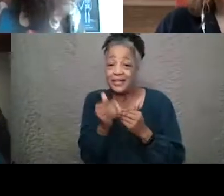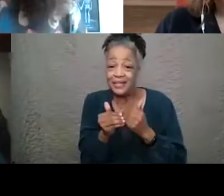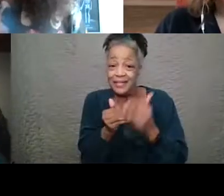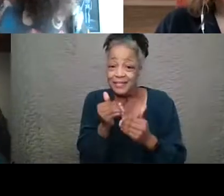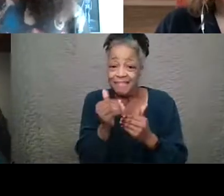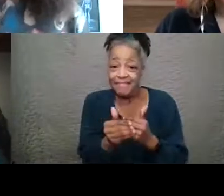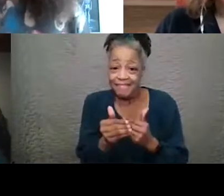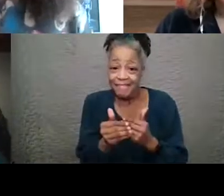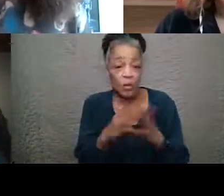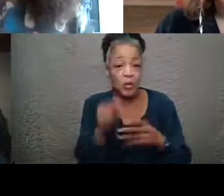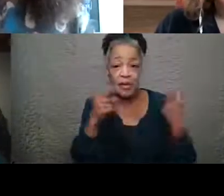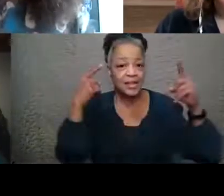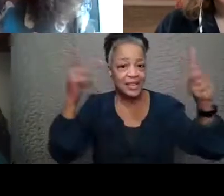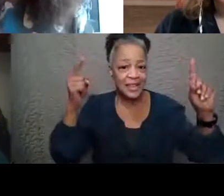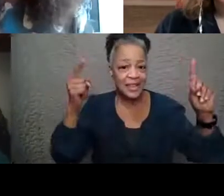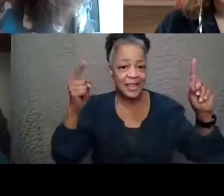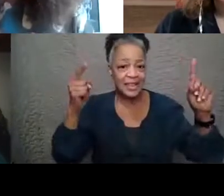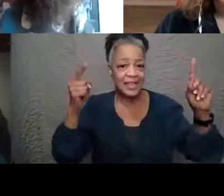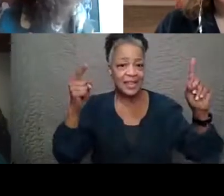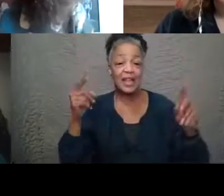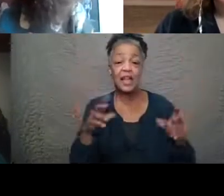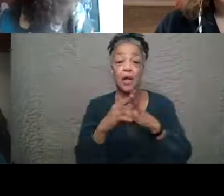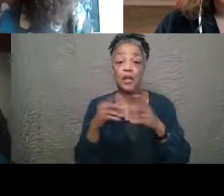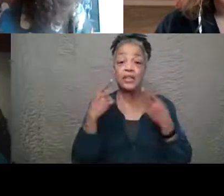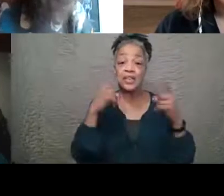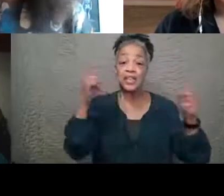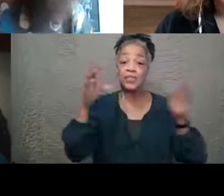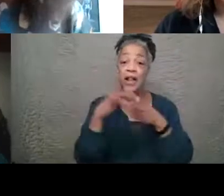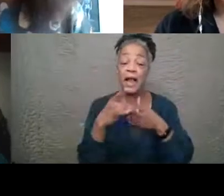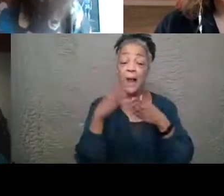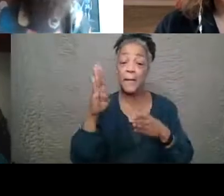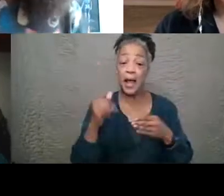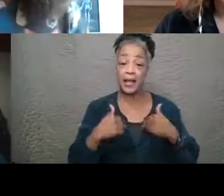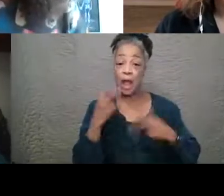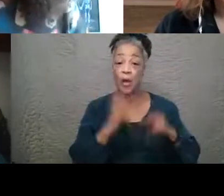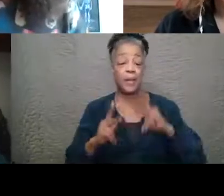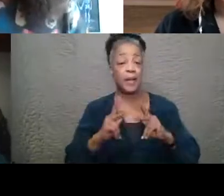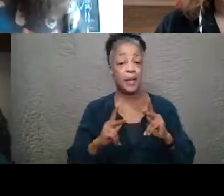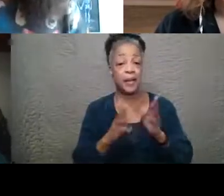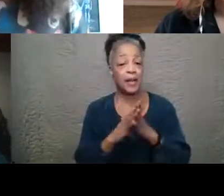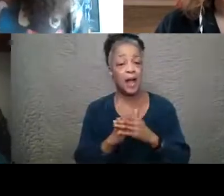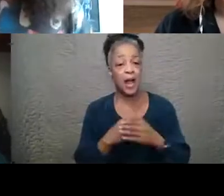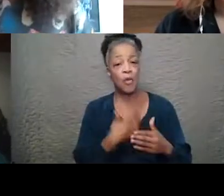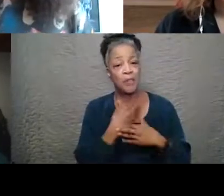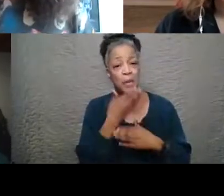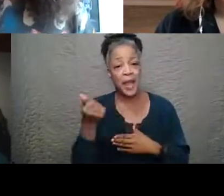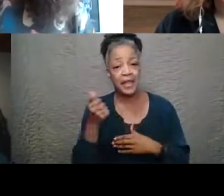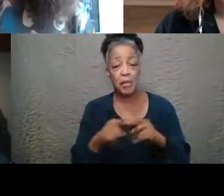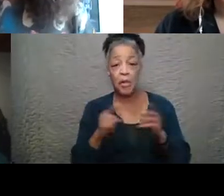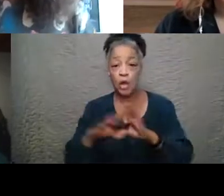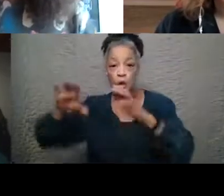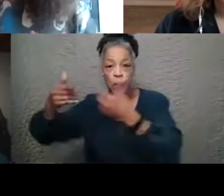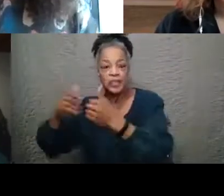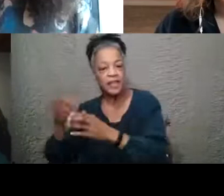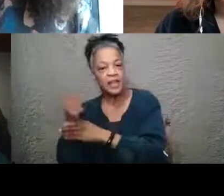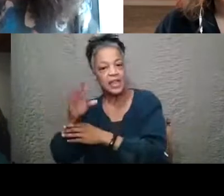movement that are moving forward, and they are led by people, again, who are younger than me, and I wish them the absolute best. But there are wings of this